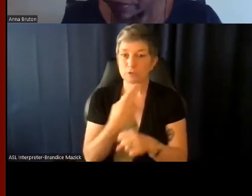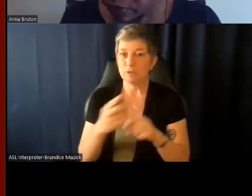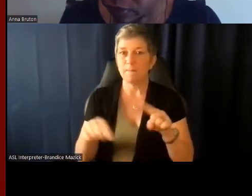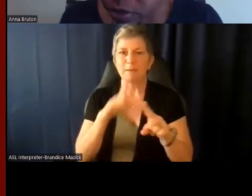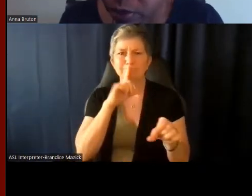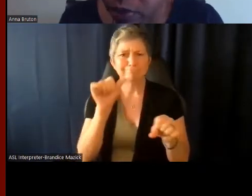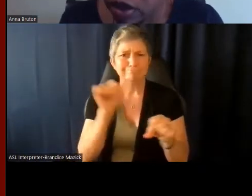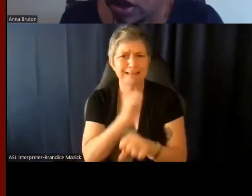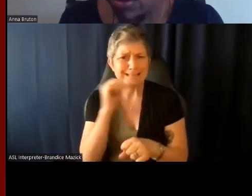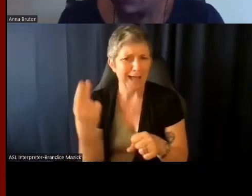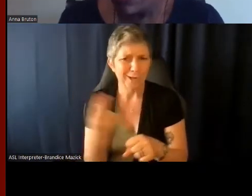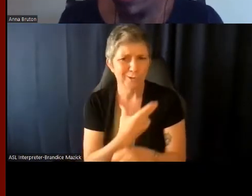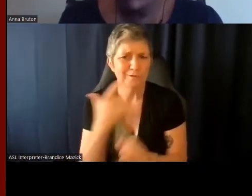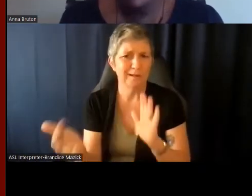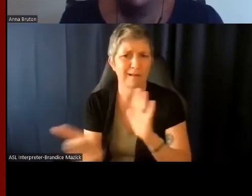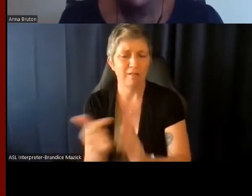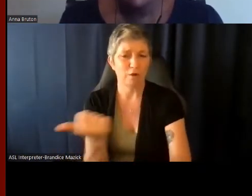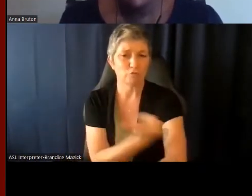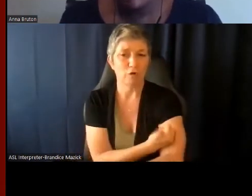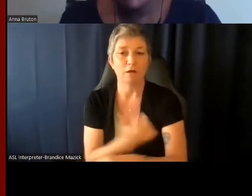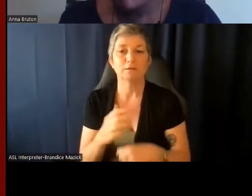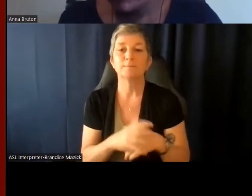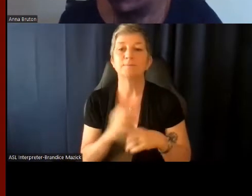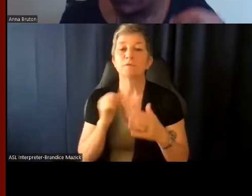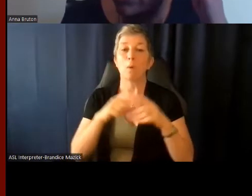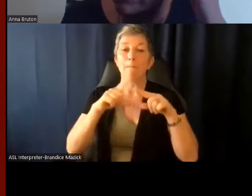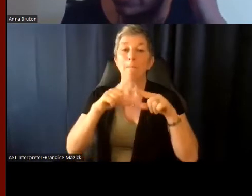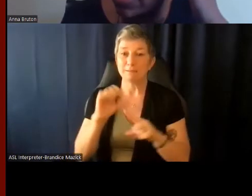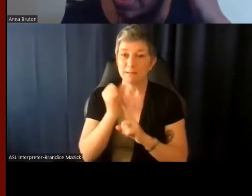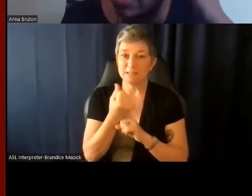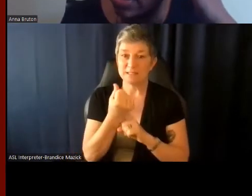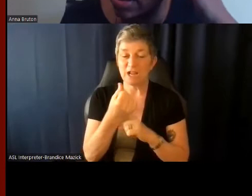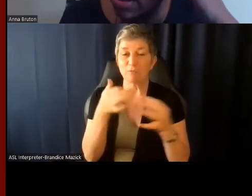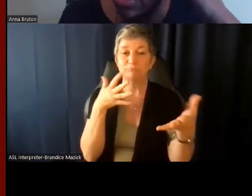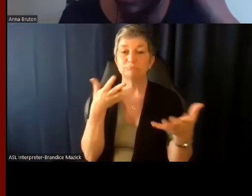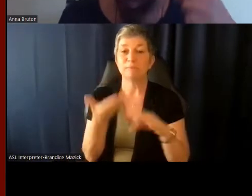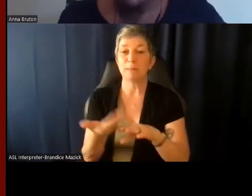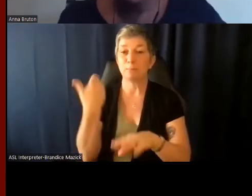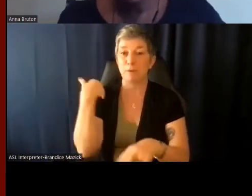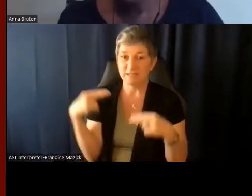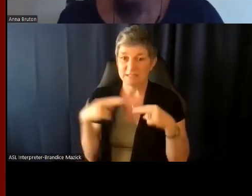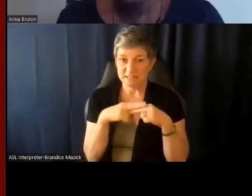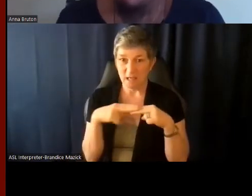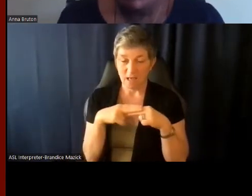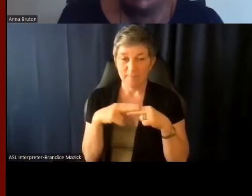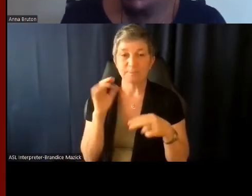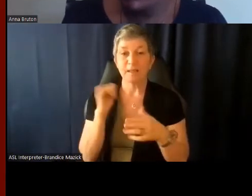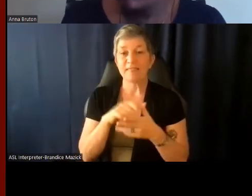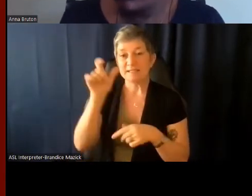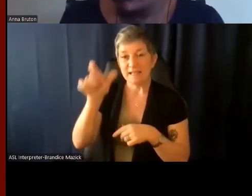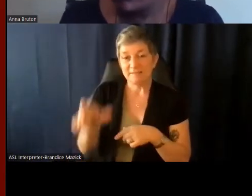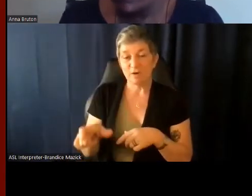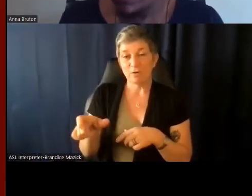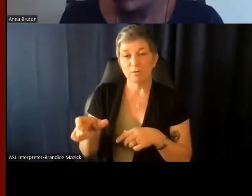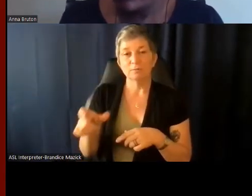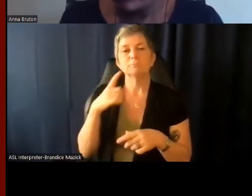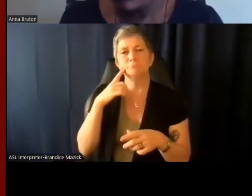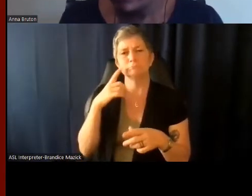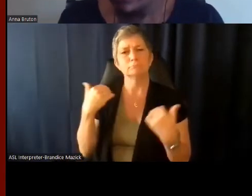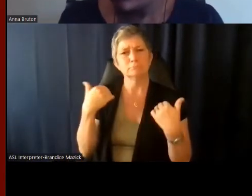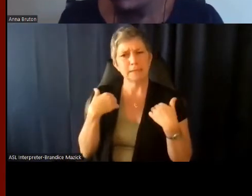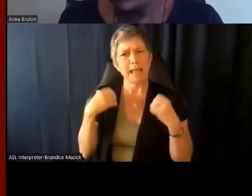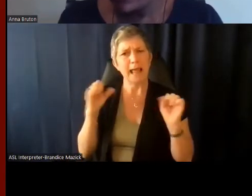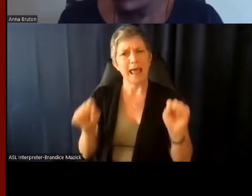use. So based on the scenario that was given in the previous slide, this individual may be entitled to a reasonable